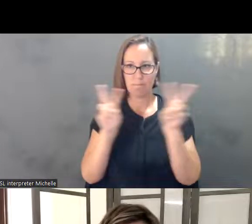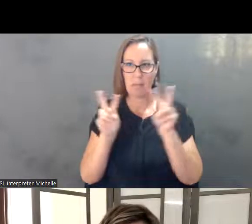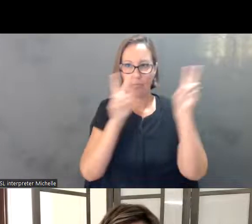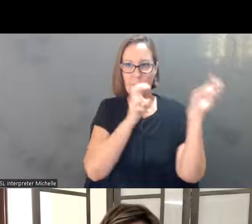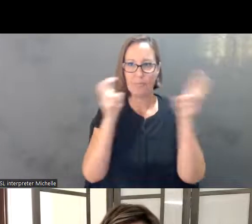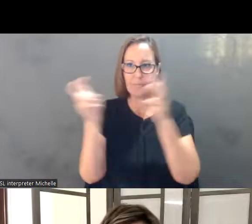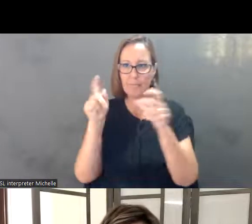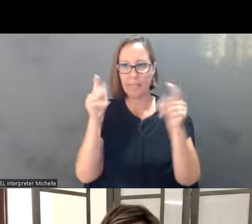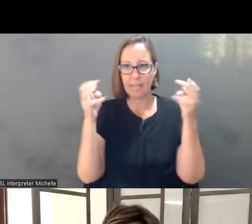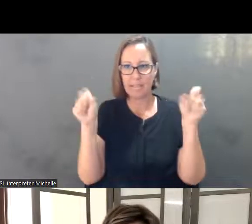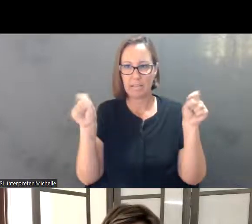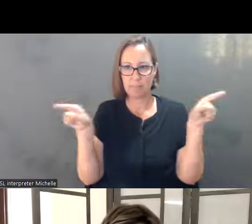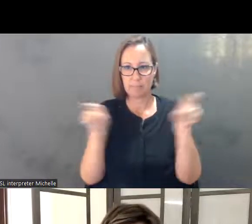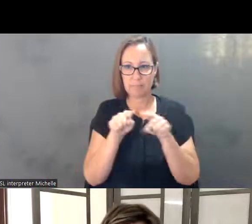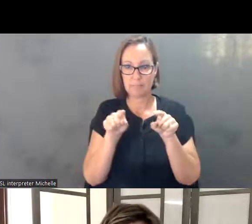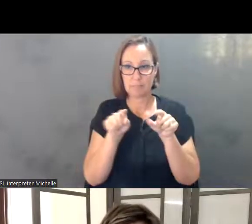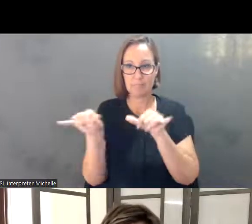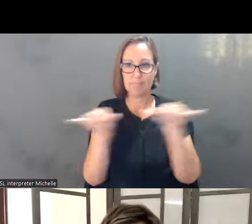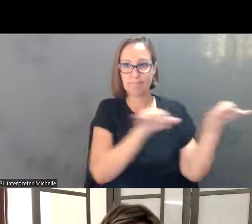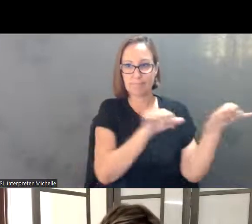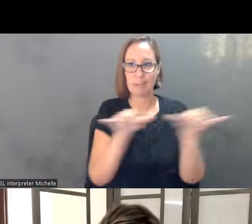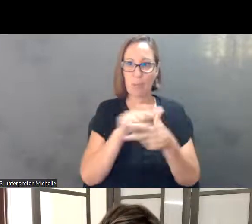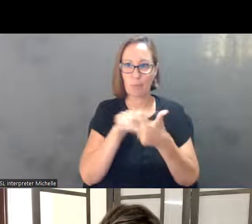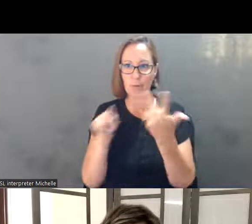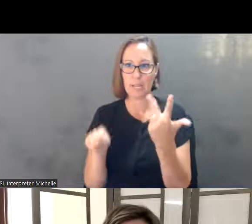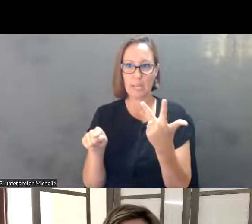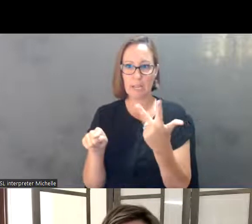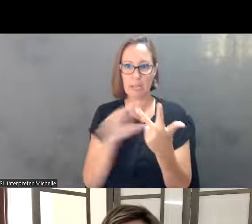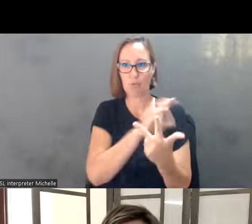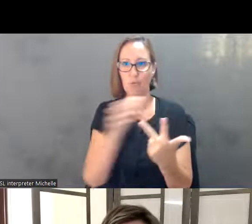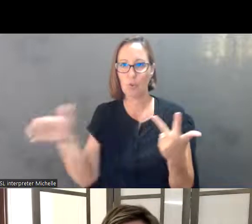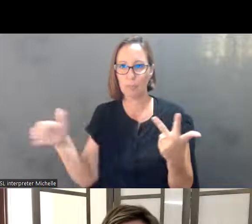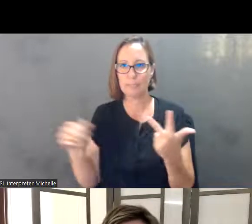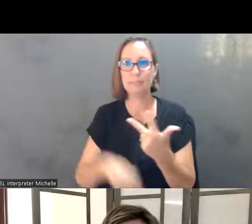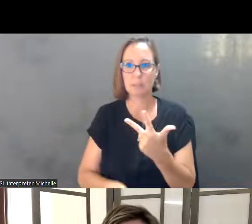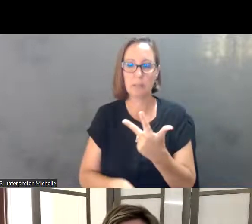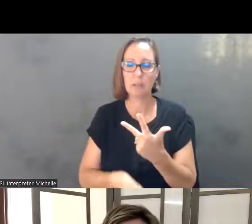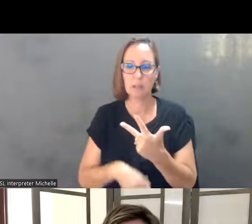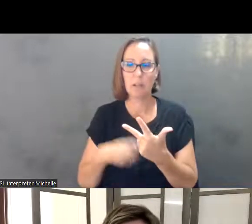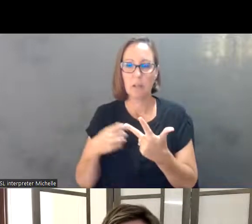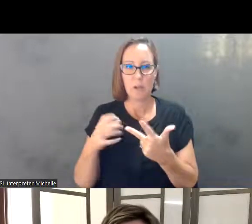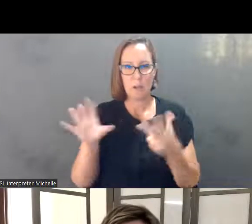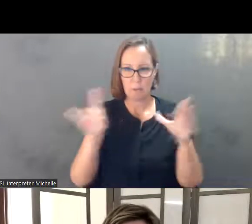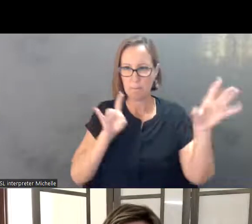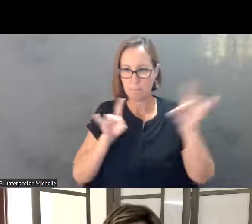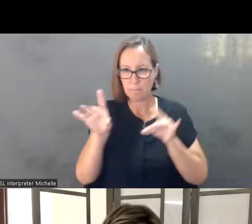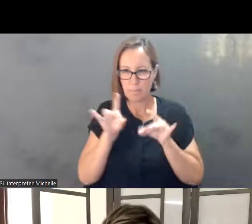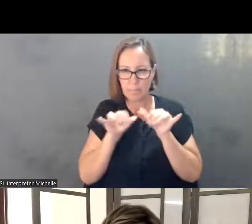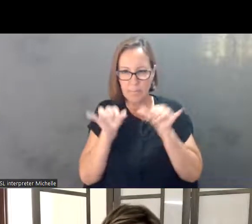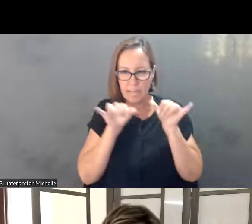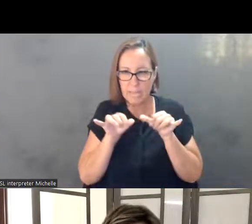of those activities, I'll just say, that we've done throughout this process, and started to see where there